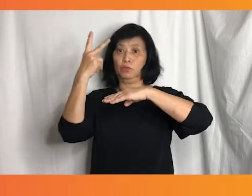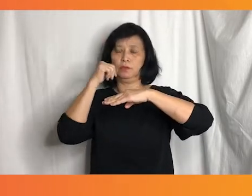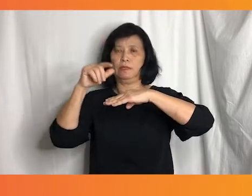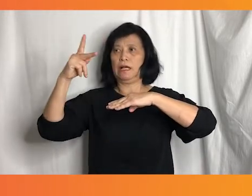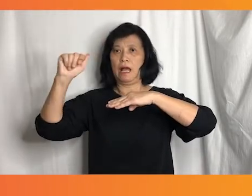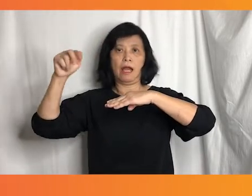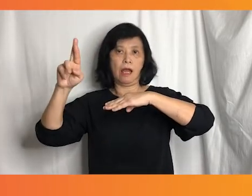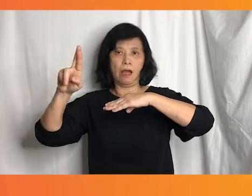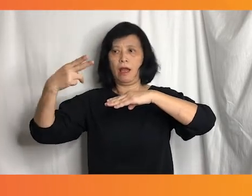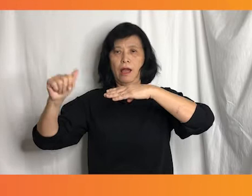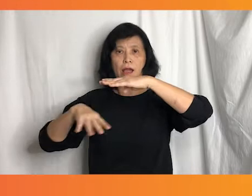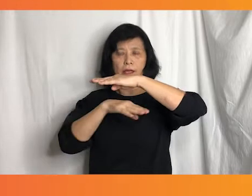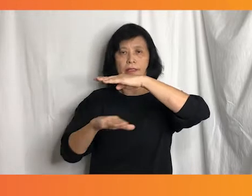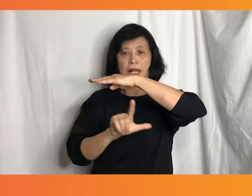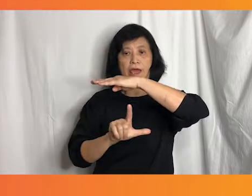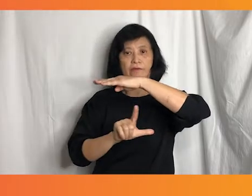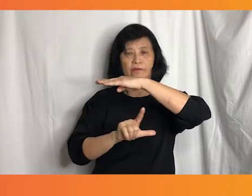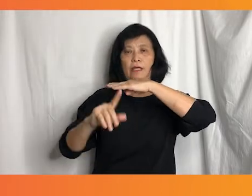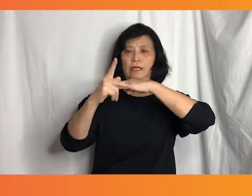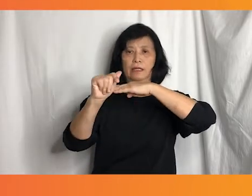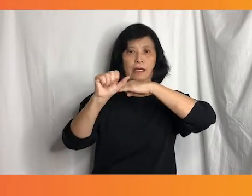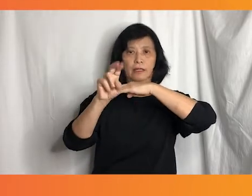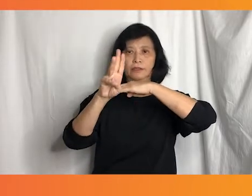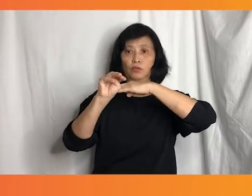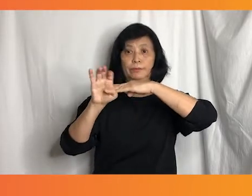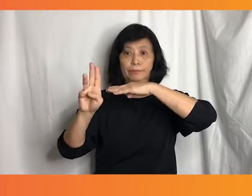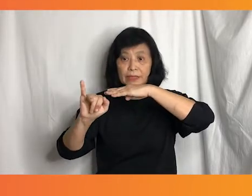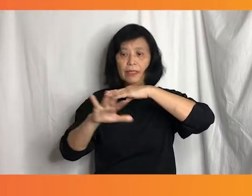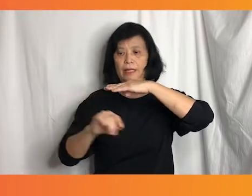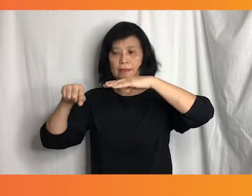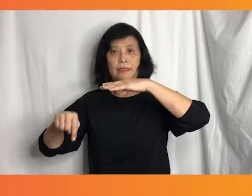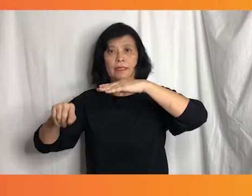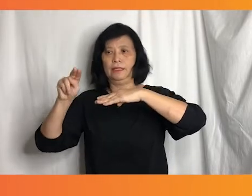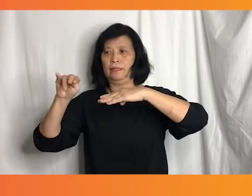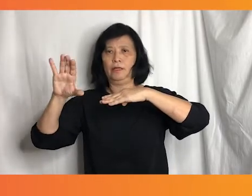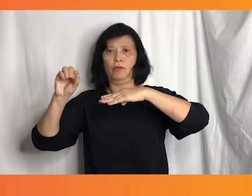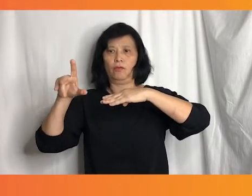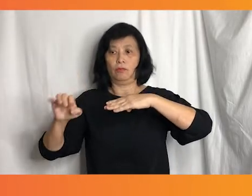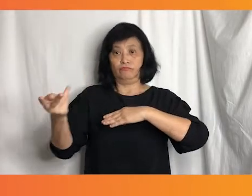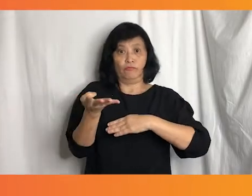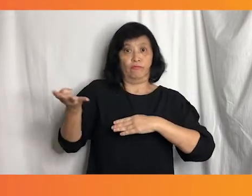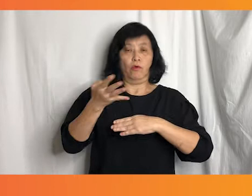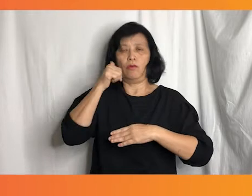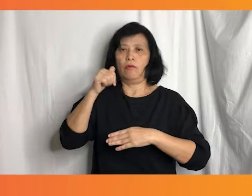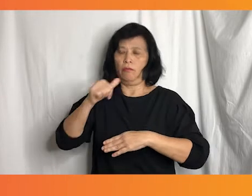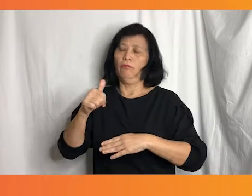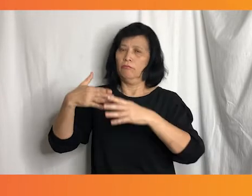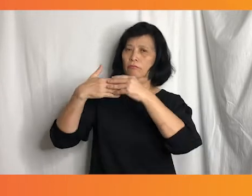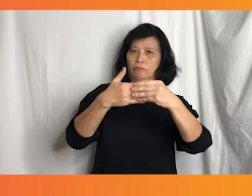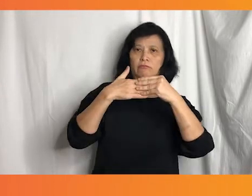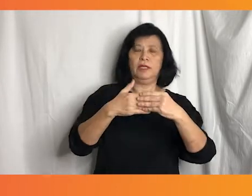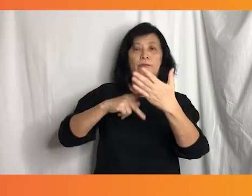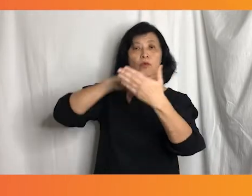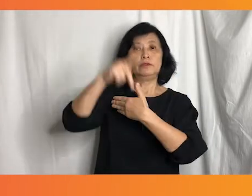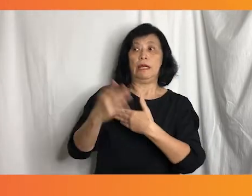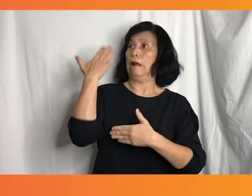Kaha, and then on the bottom left side is Kasumi and then Nicole. So these are the 4 girls who has been fronting this project